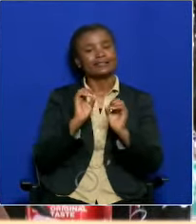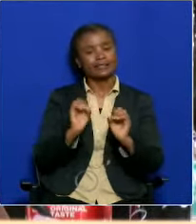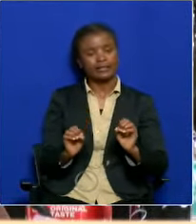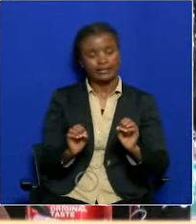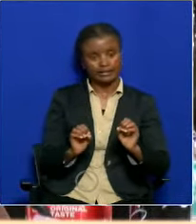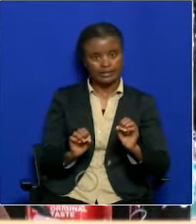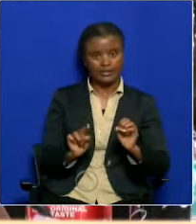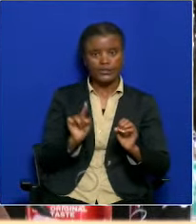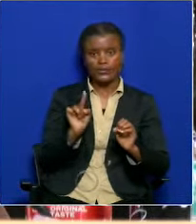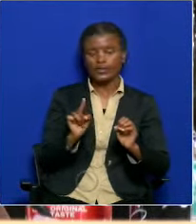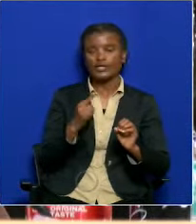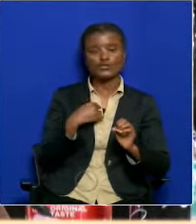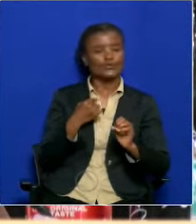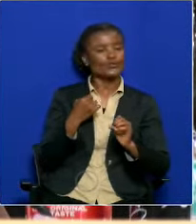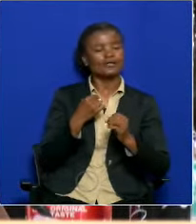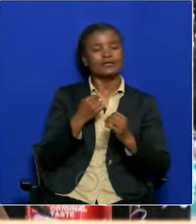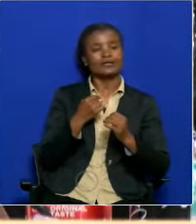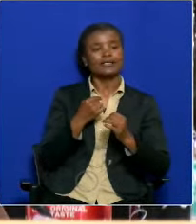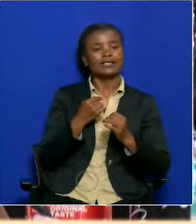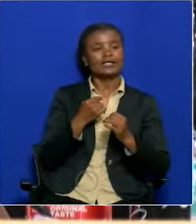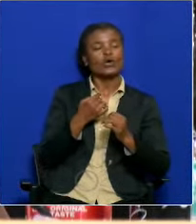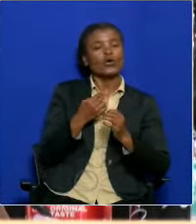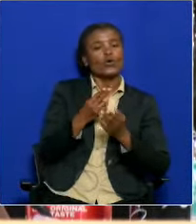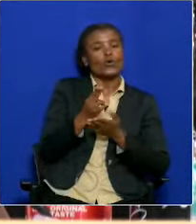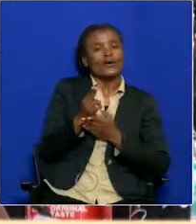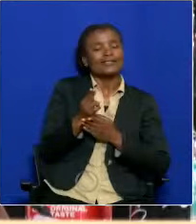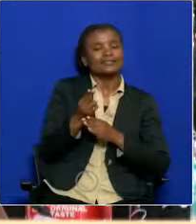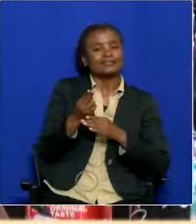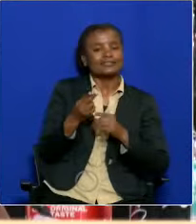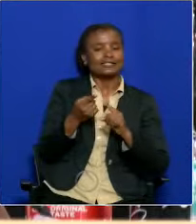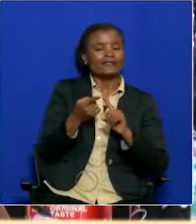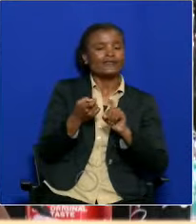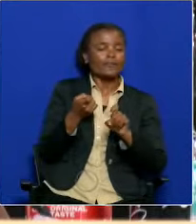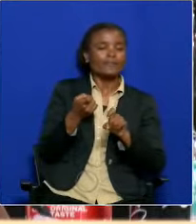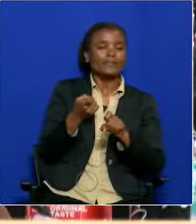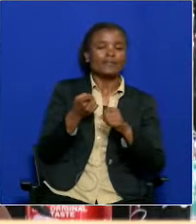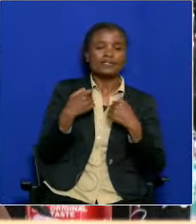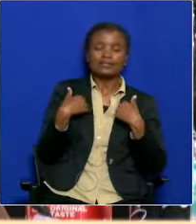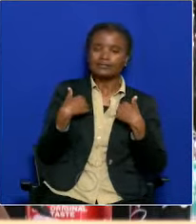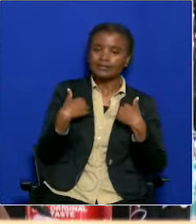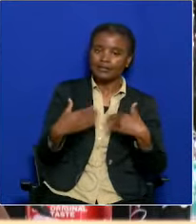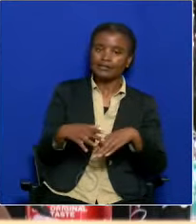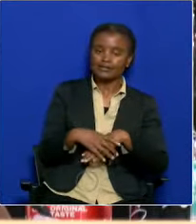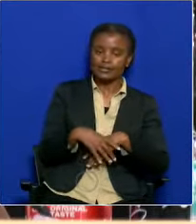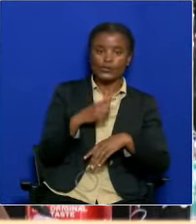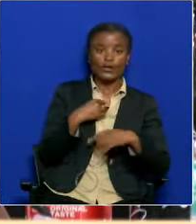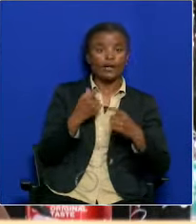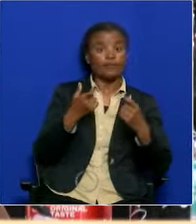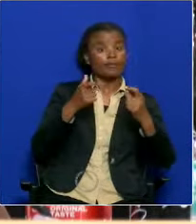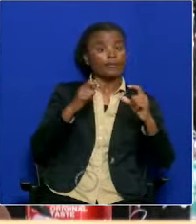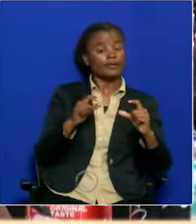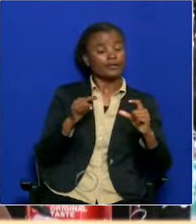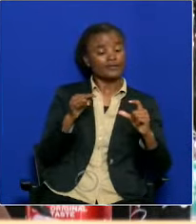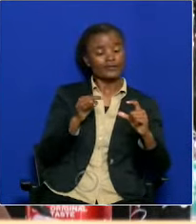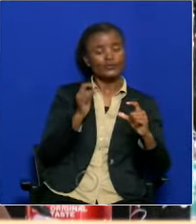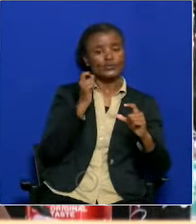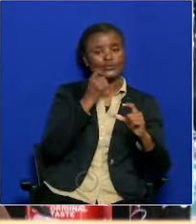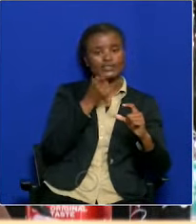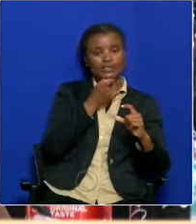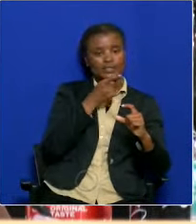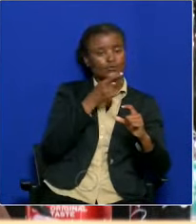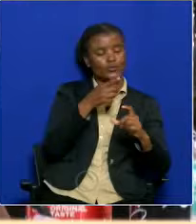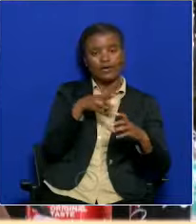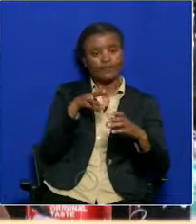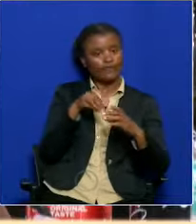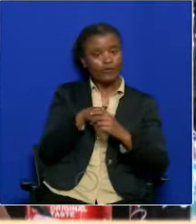forthcoming. You say to us in those two paragraphs, you are not involved in adjudication, we accept. You then say you